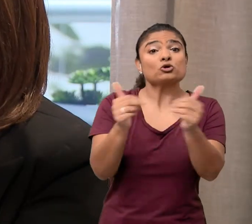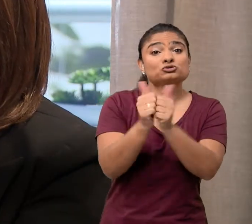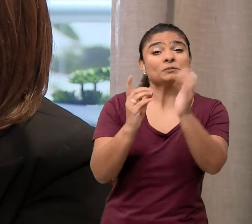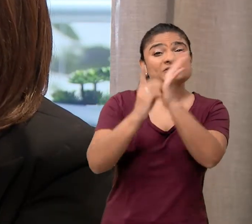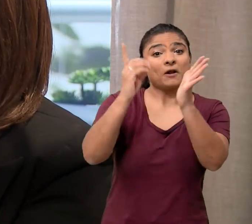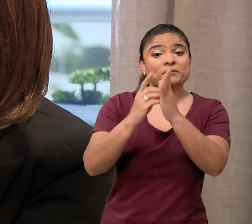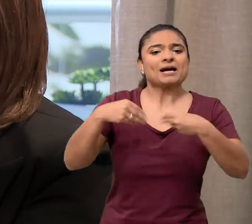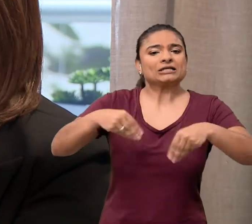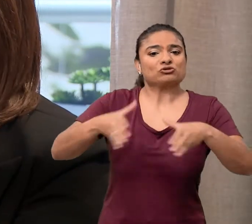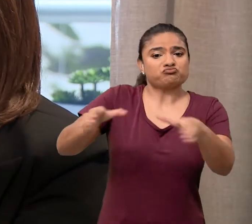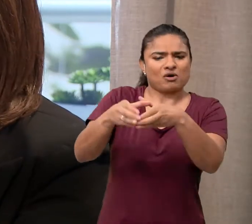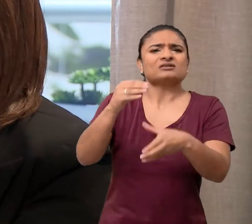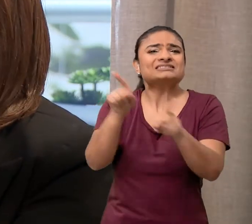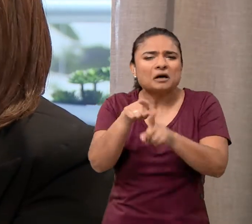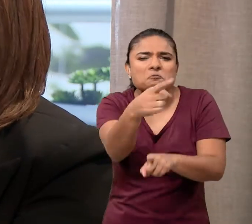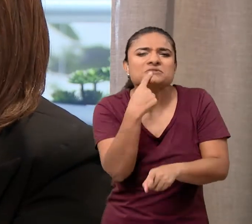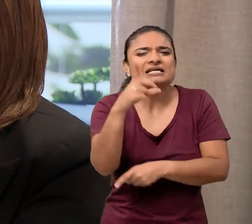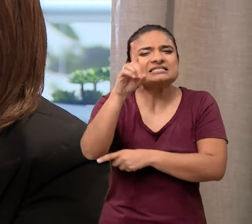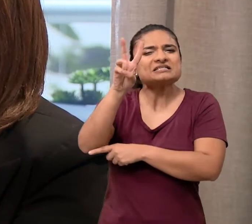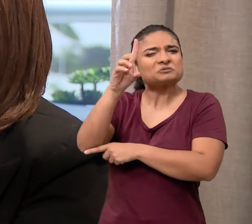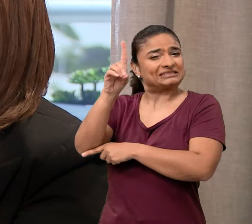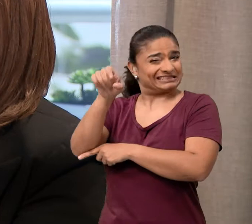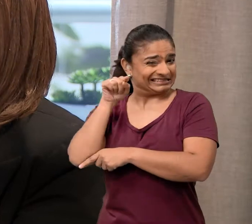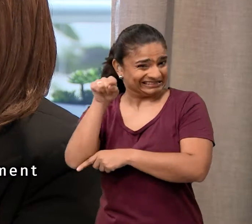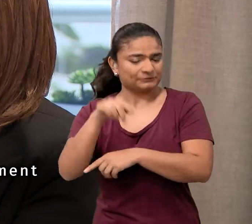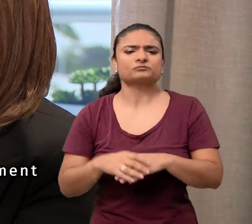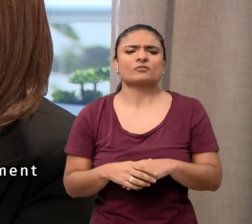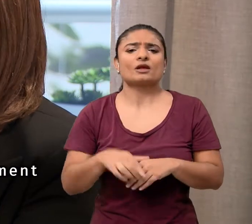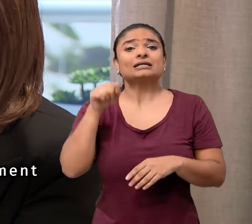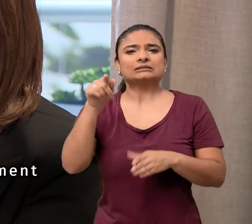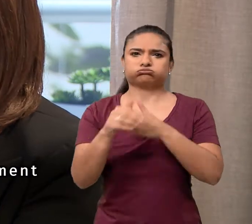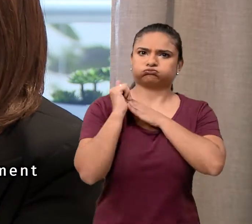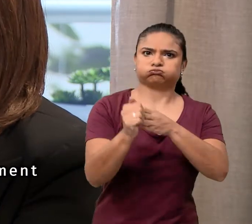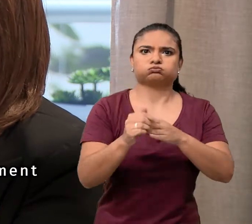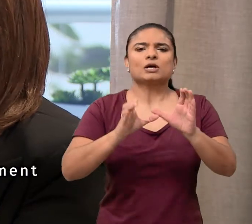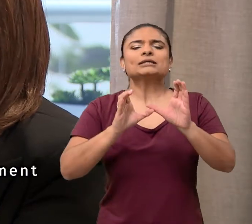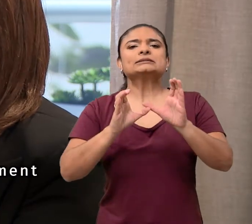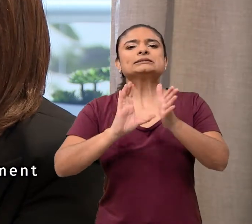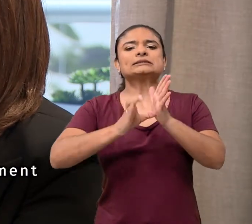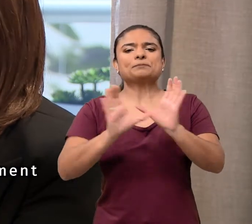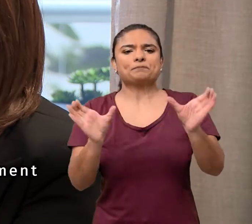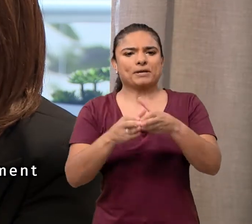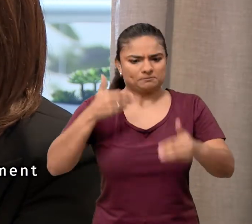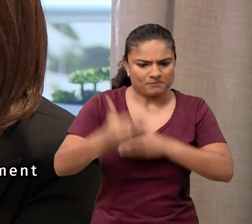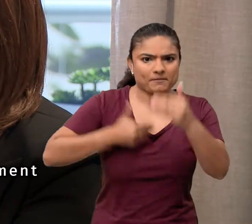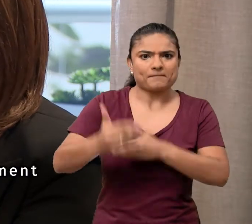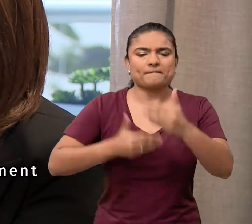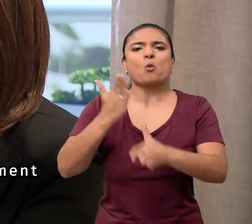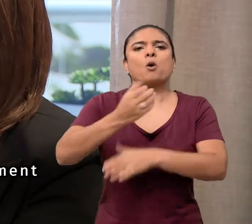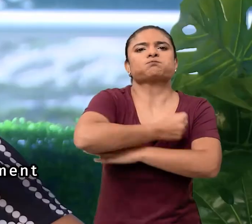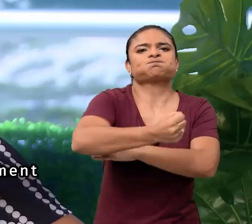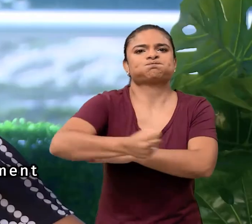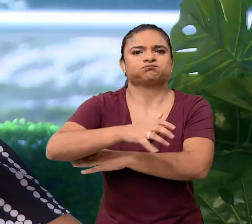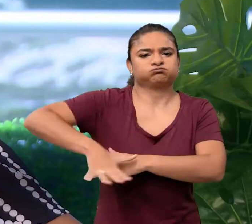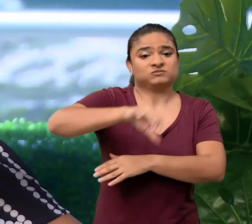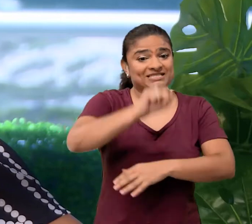Workshop Development Enterprise, or as you've mentioned, DWDE, is one of the leading disability employment service providers in South